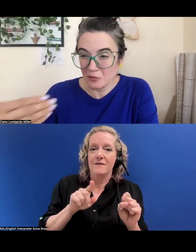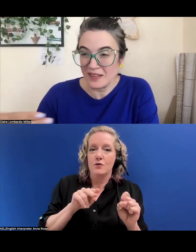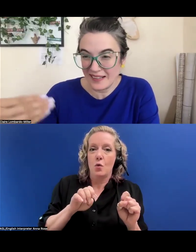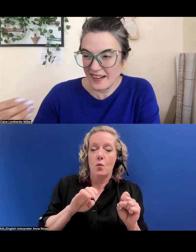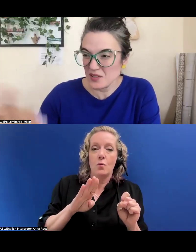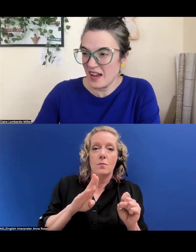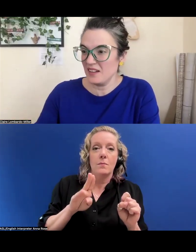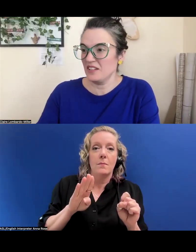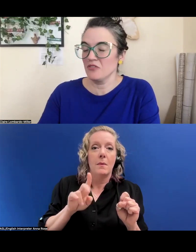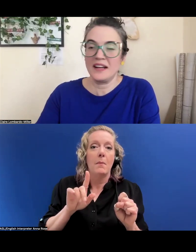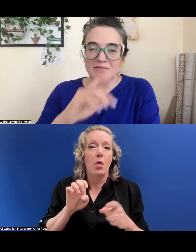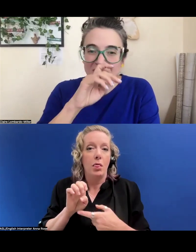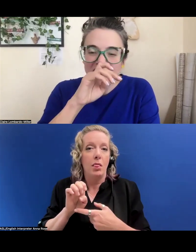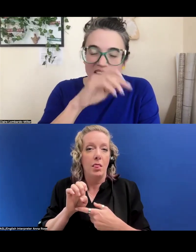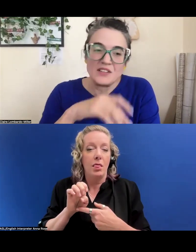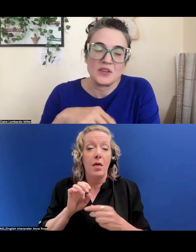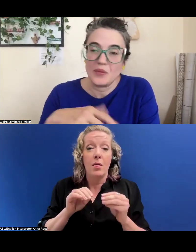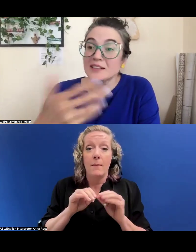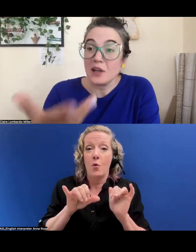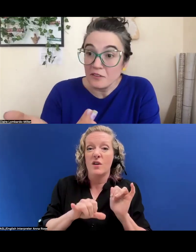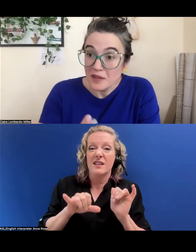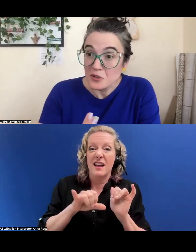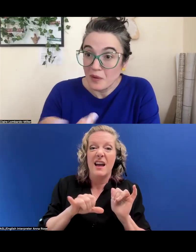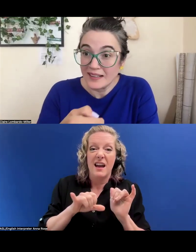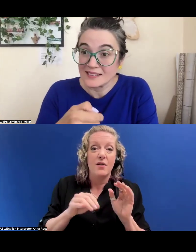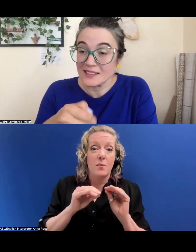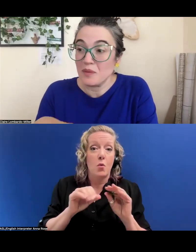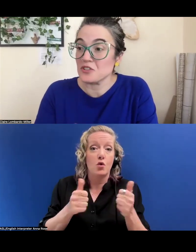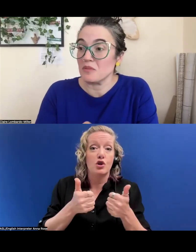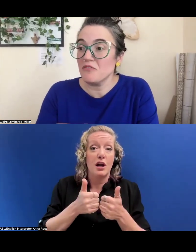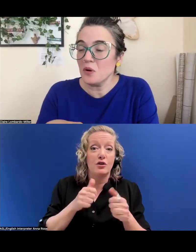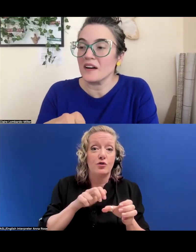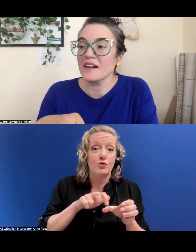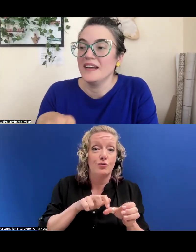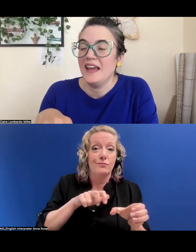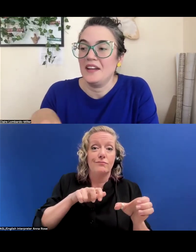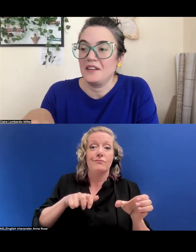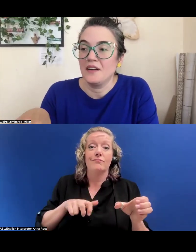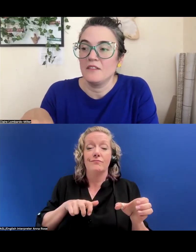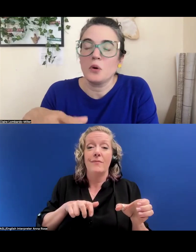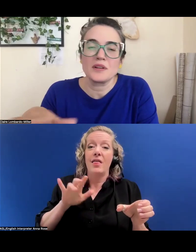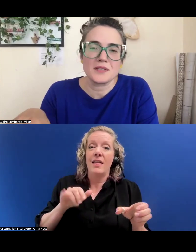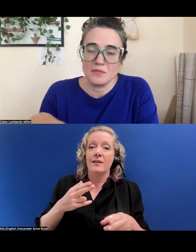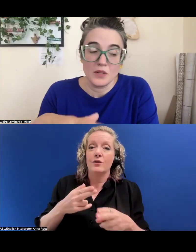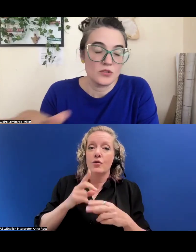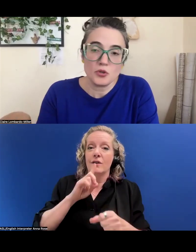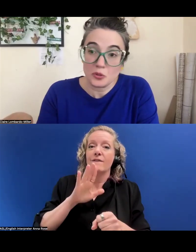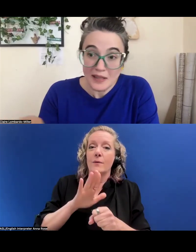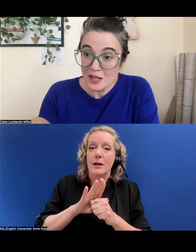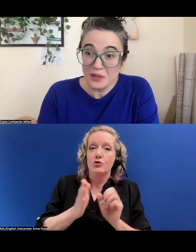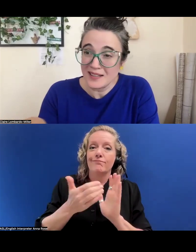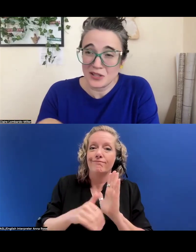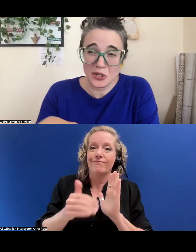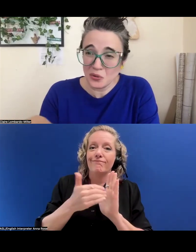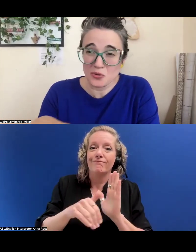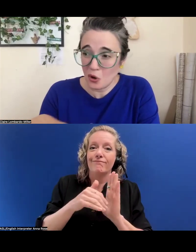harder it can be to get outside of it, right? And so that's confirmation bias, as I mentioned before. And of course, social